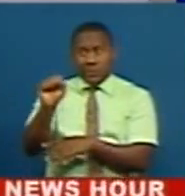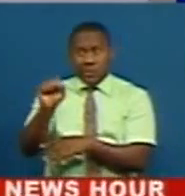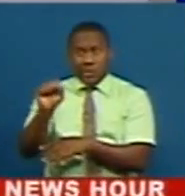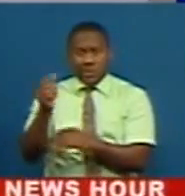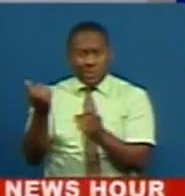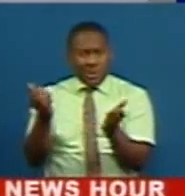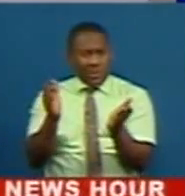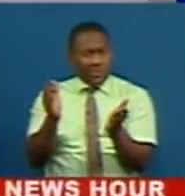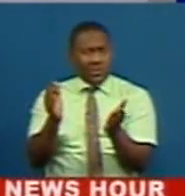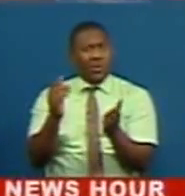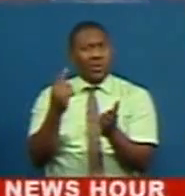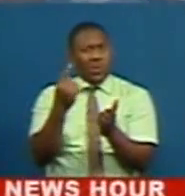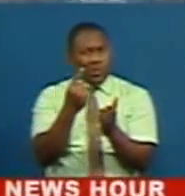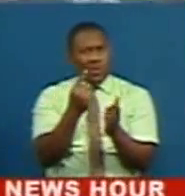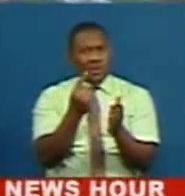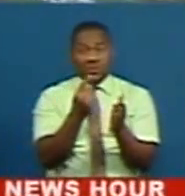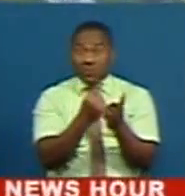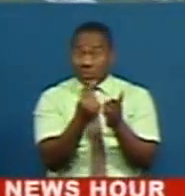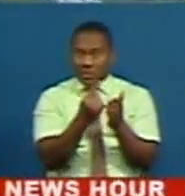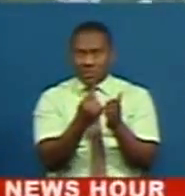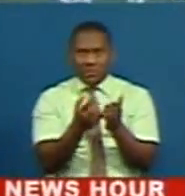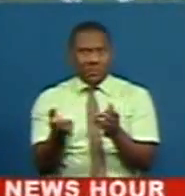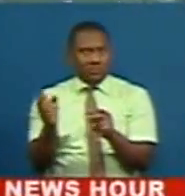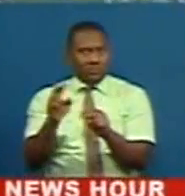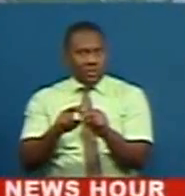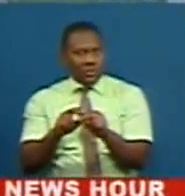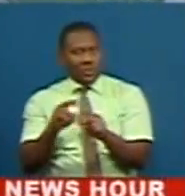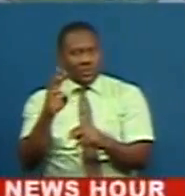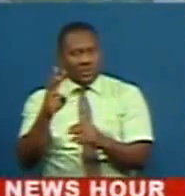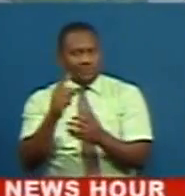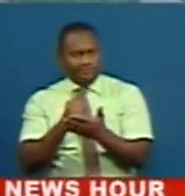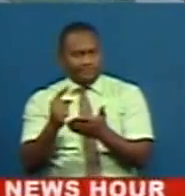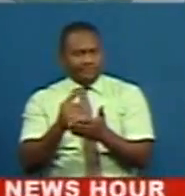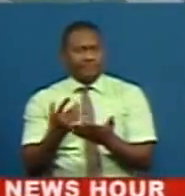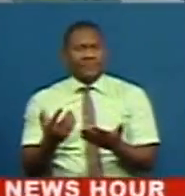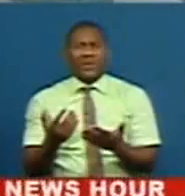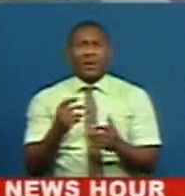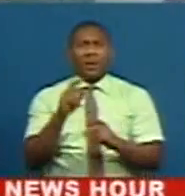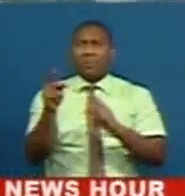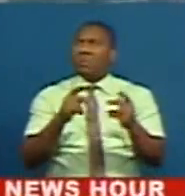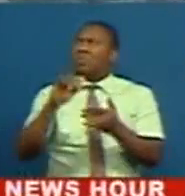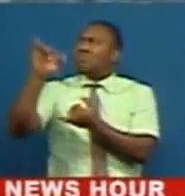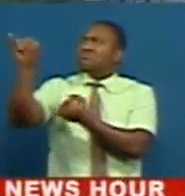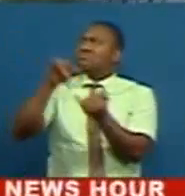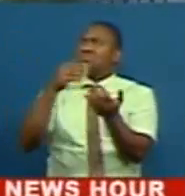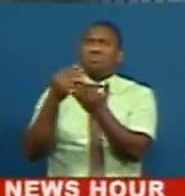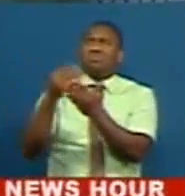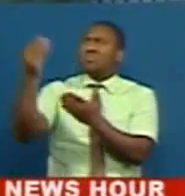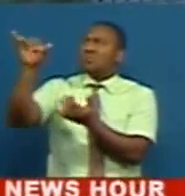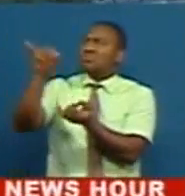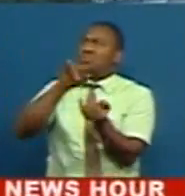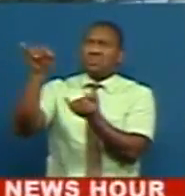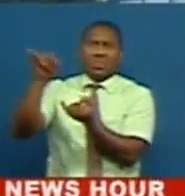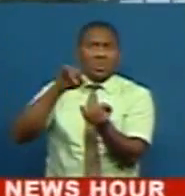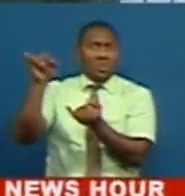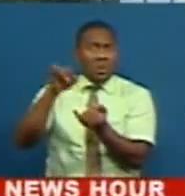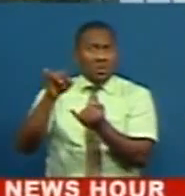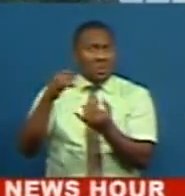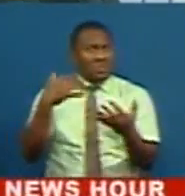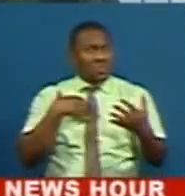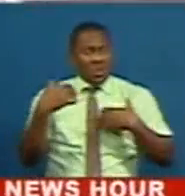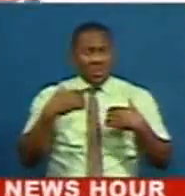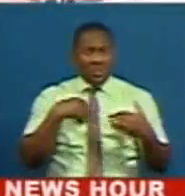6 months. The move follows complaints from importers and other business associations about